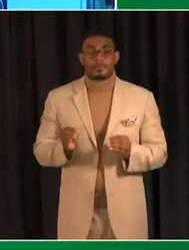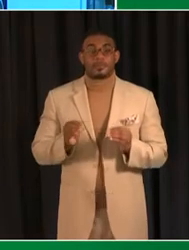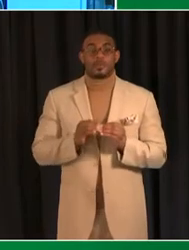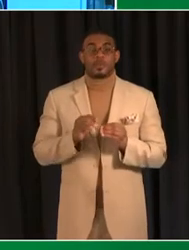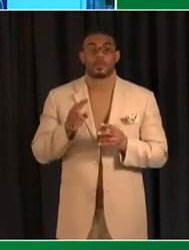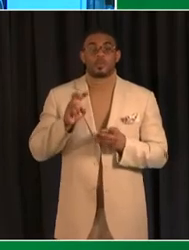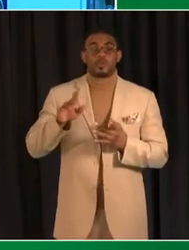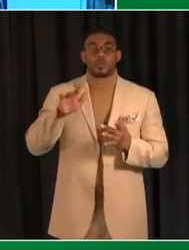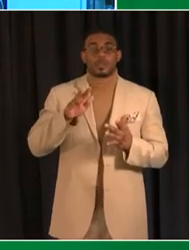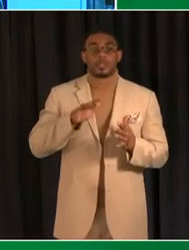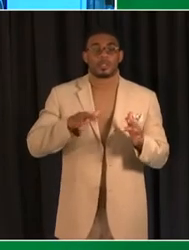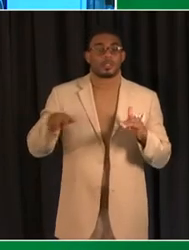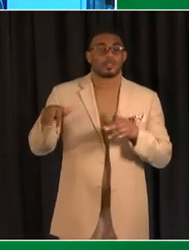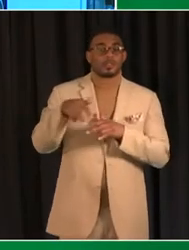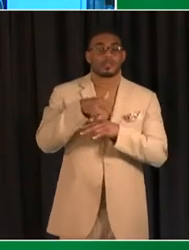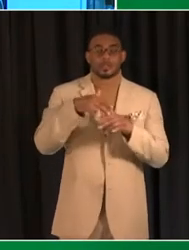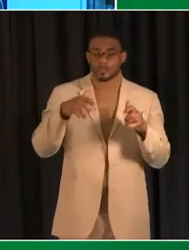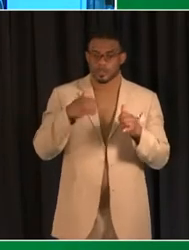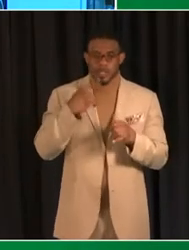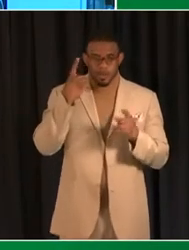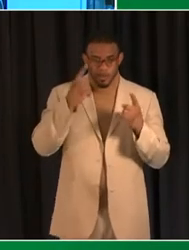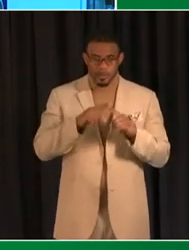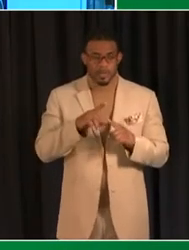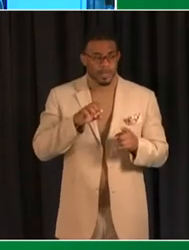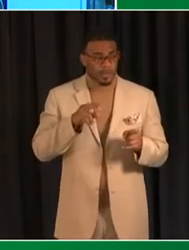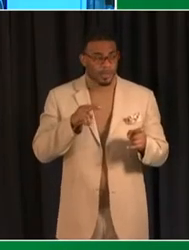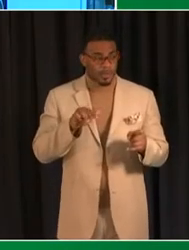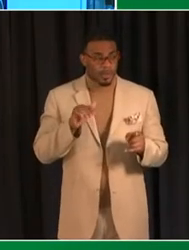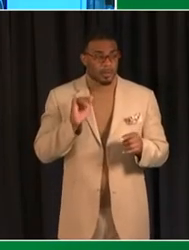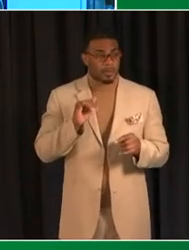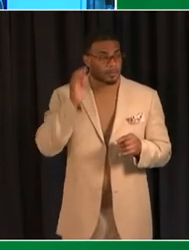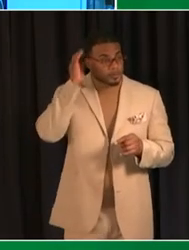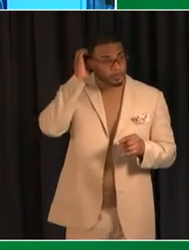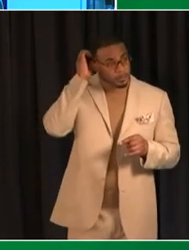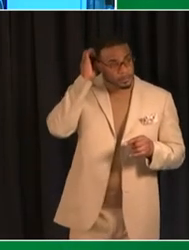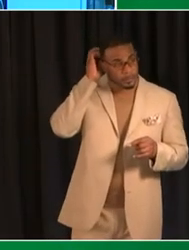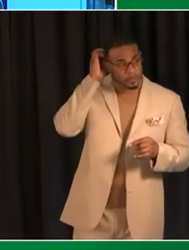were more tourists on the street. And I would agree with Leona.